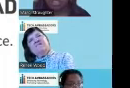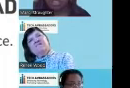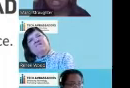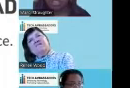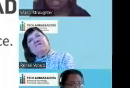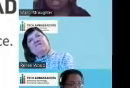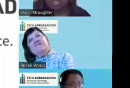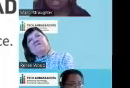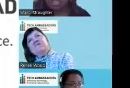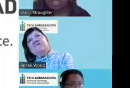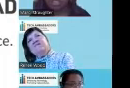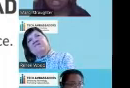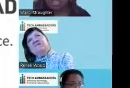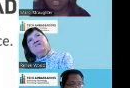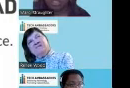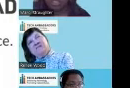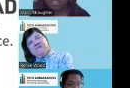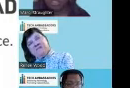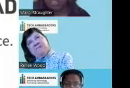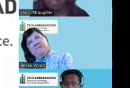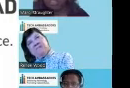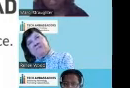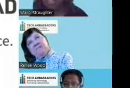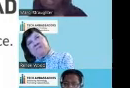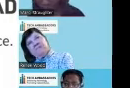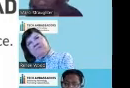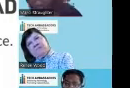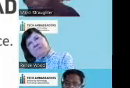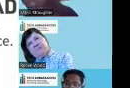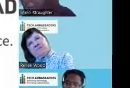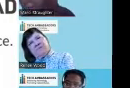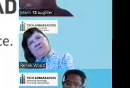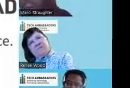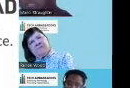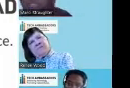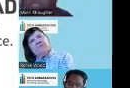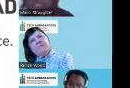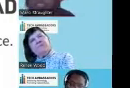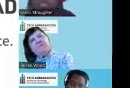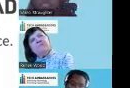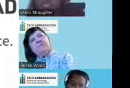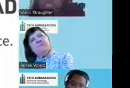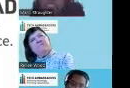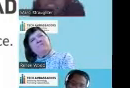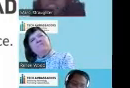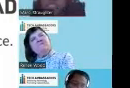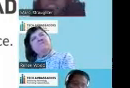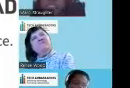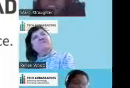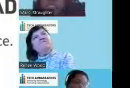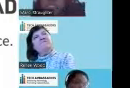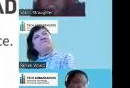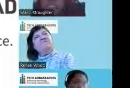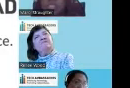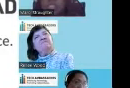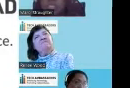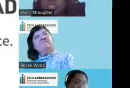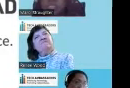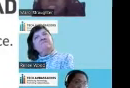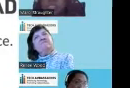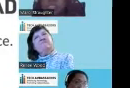people would try to use software, right? They would try to compromise your computer and steal information. They would try to hack into